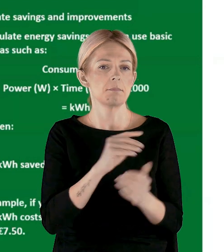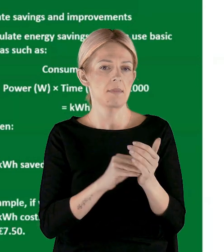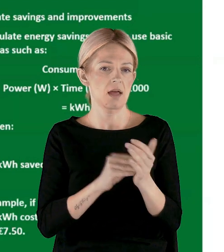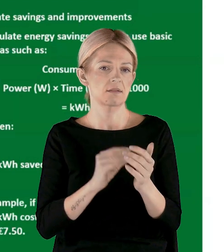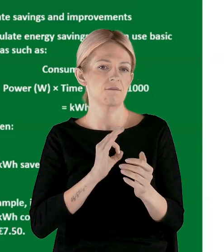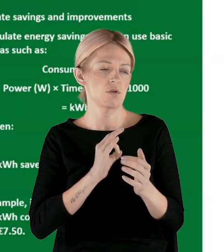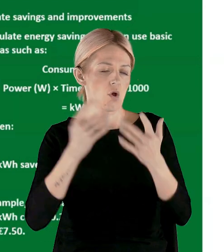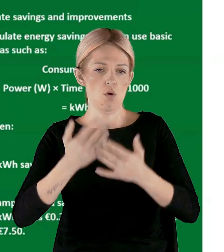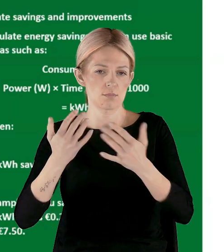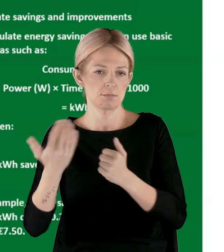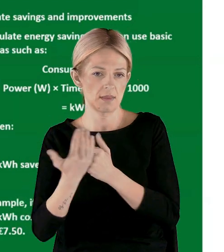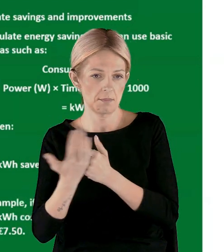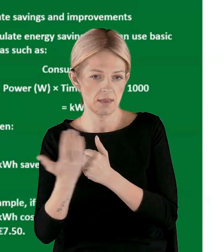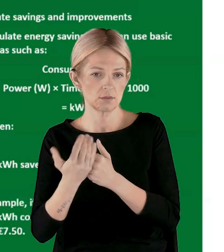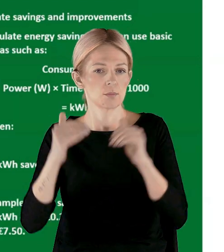math